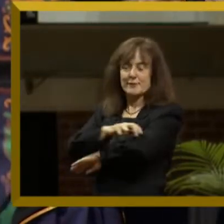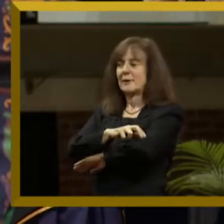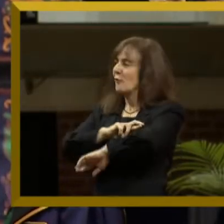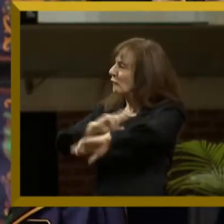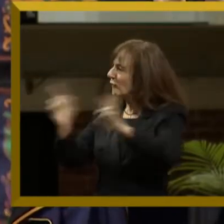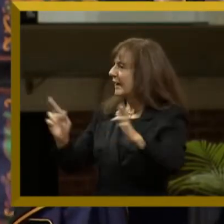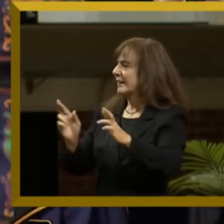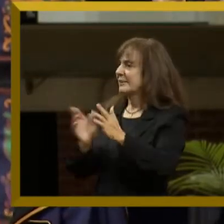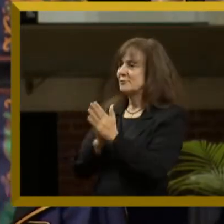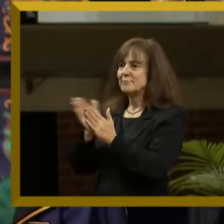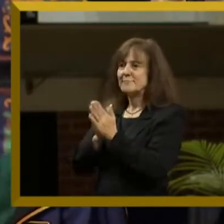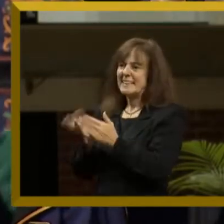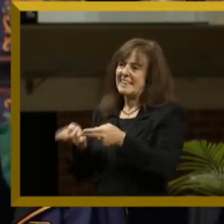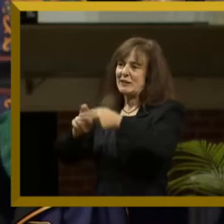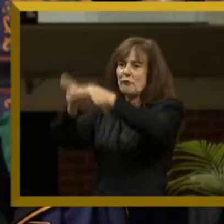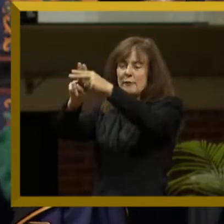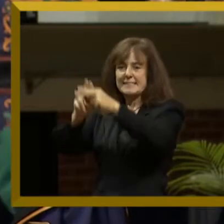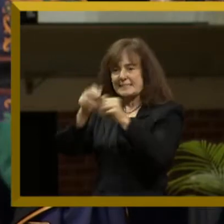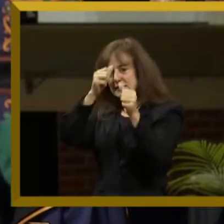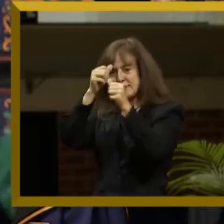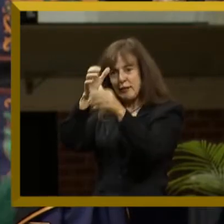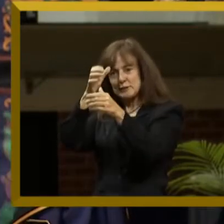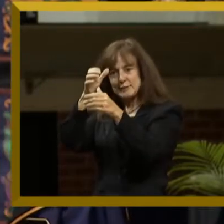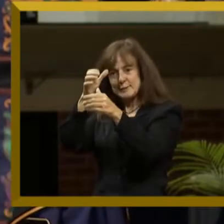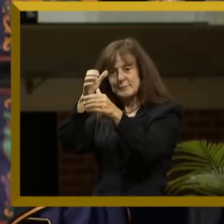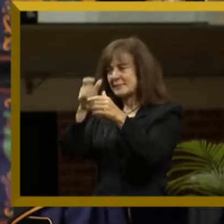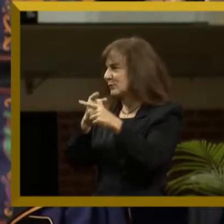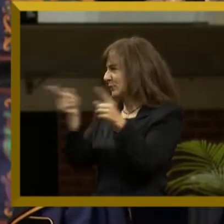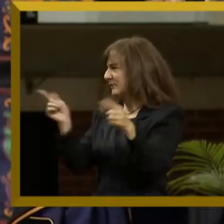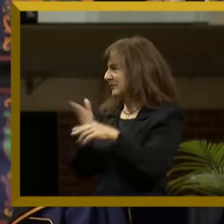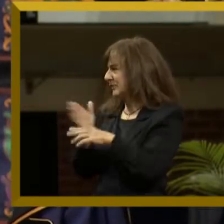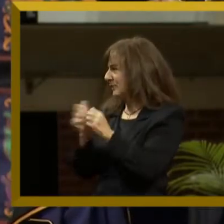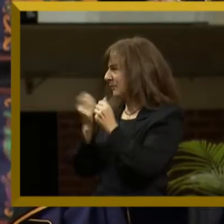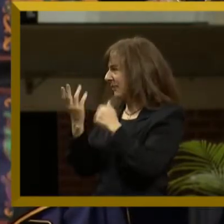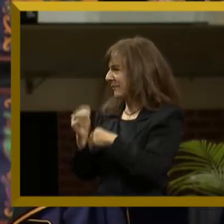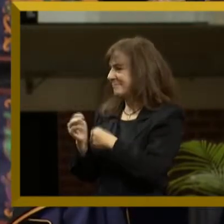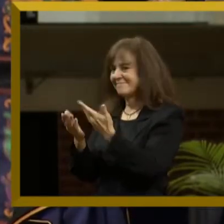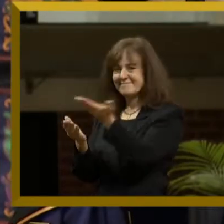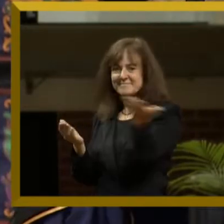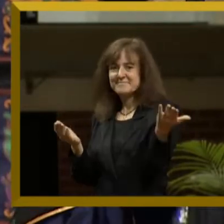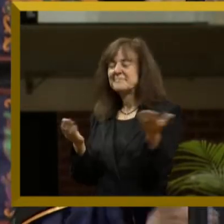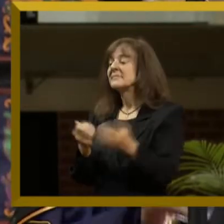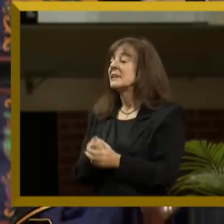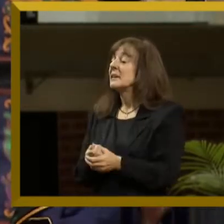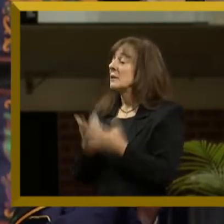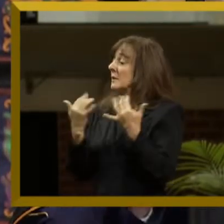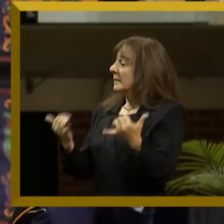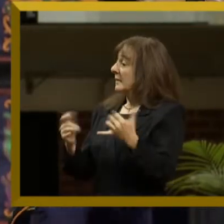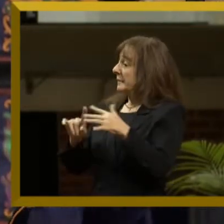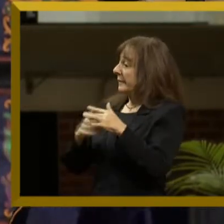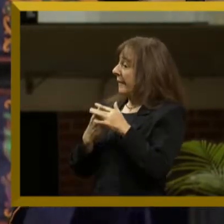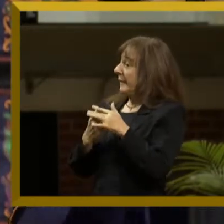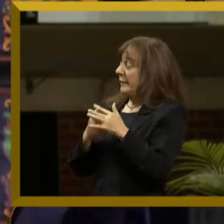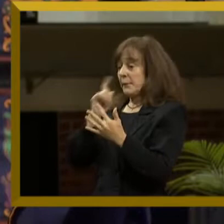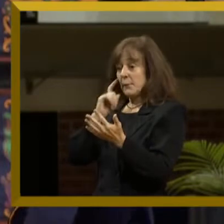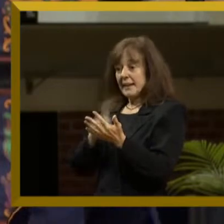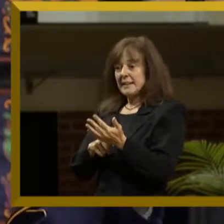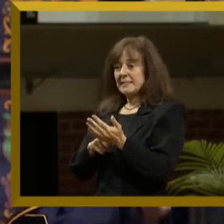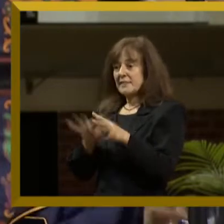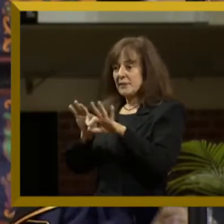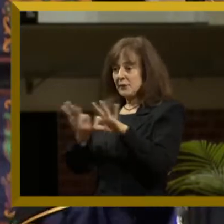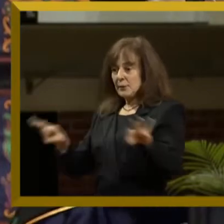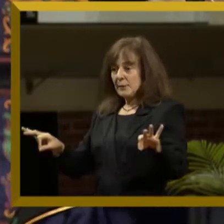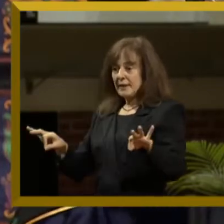ready to exponentially increase the scholarships that you have shared with them. We will now begin the recognition of the